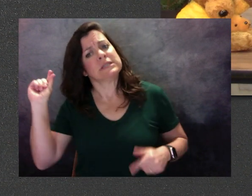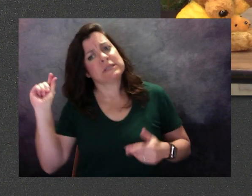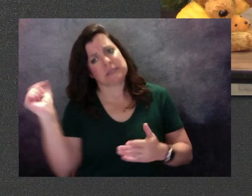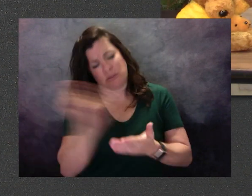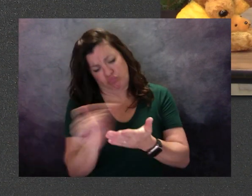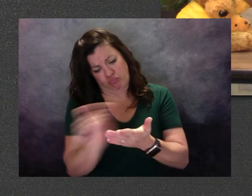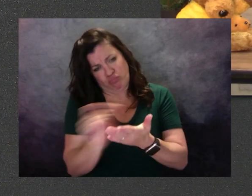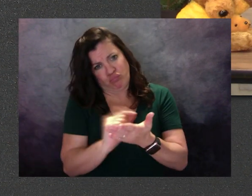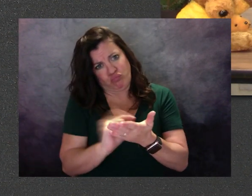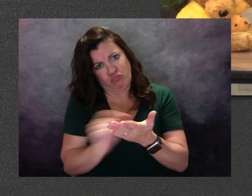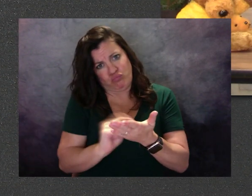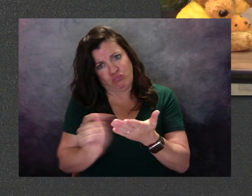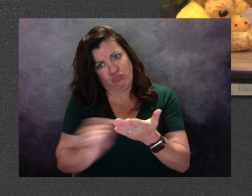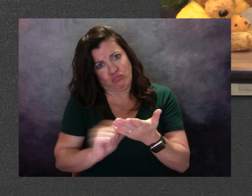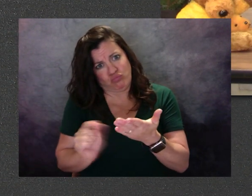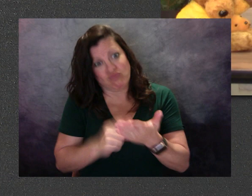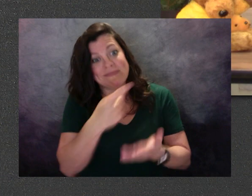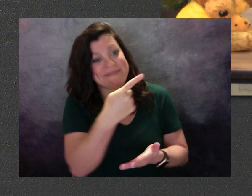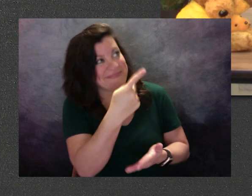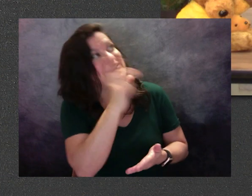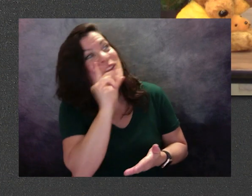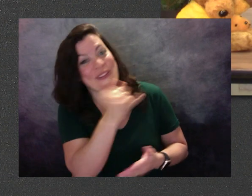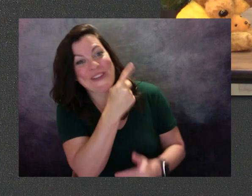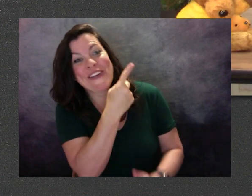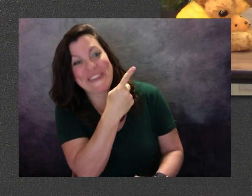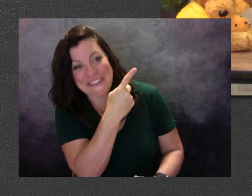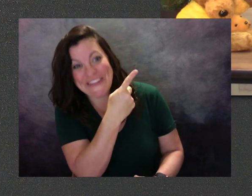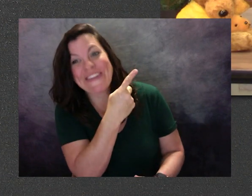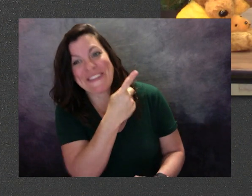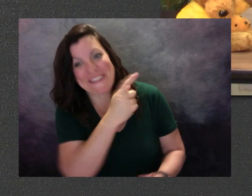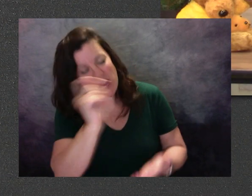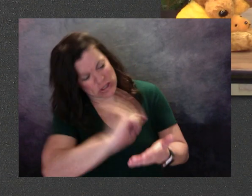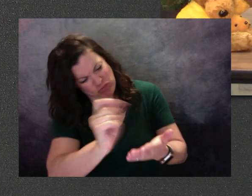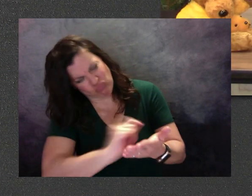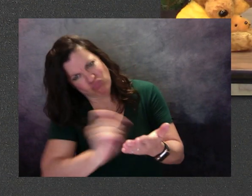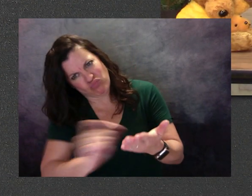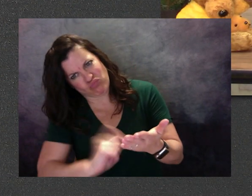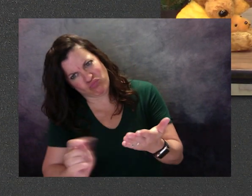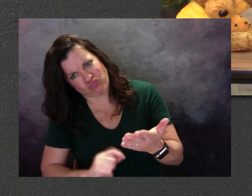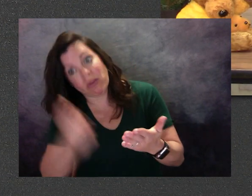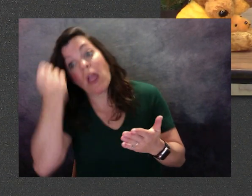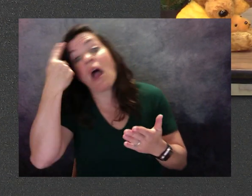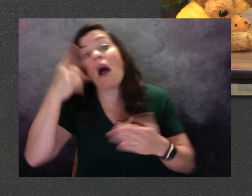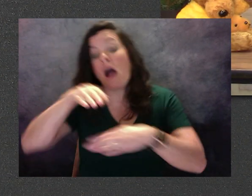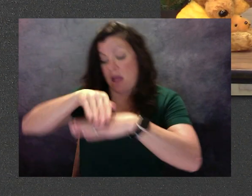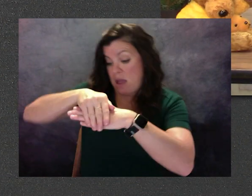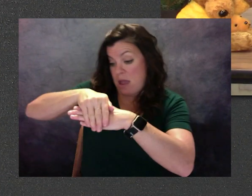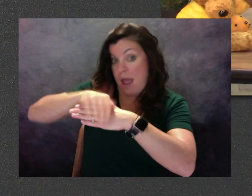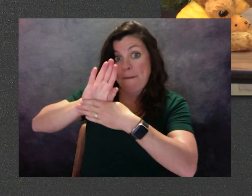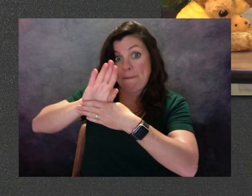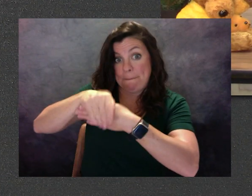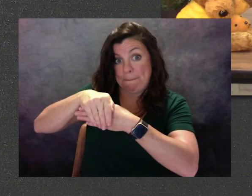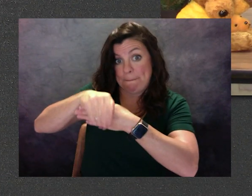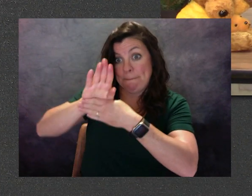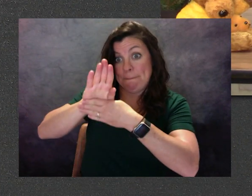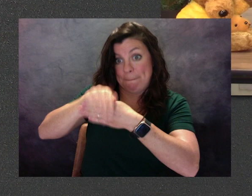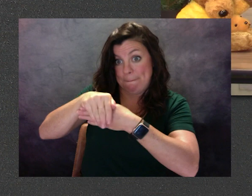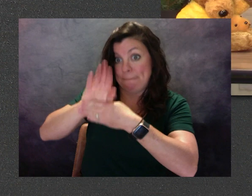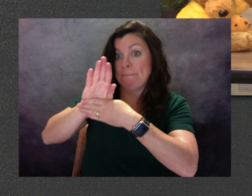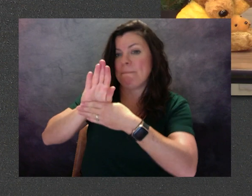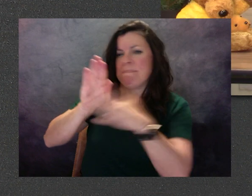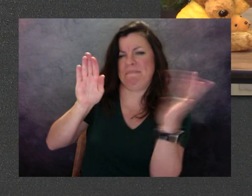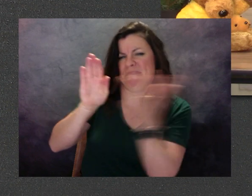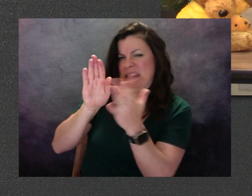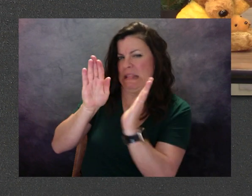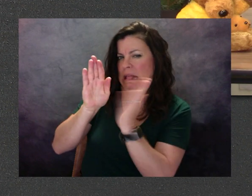we want to scribble on the side that has the flap, okay? Because that flap is going to be our frog's